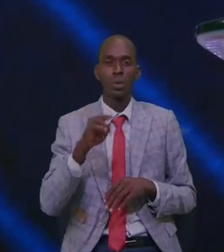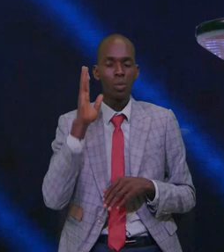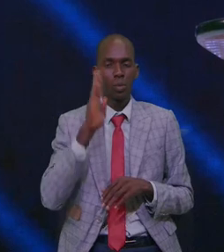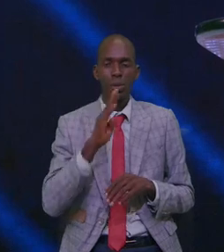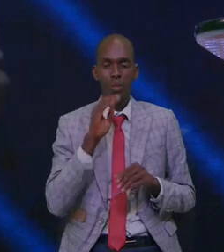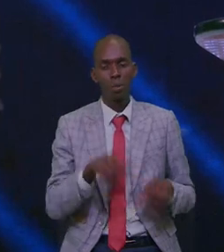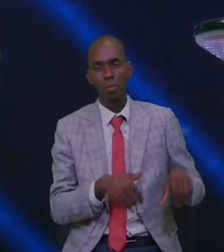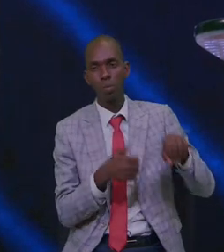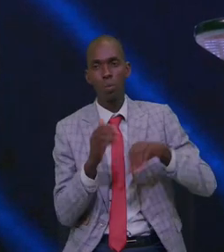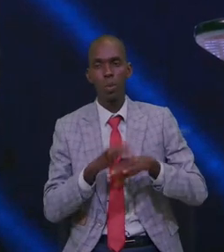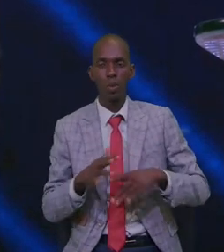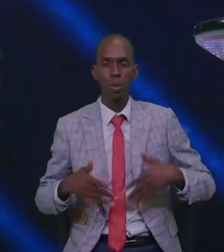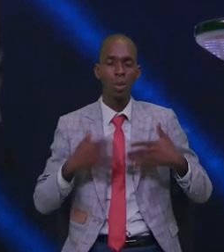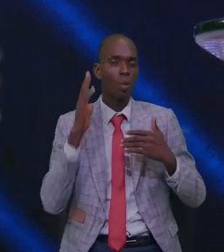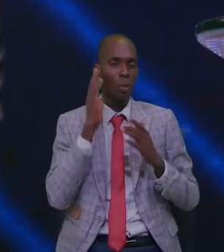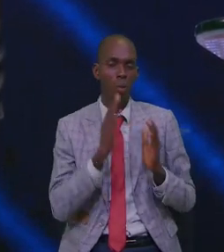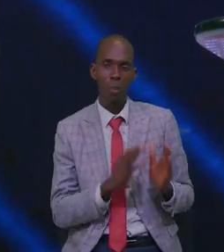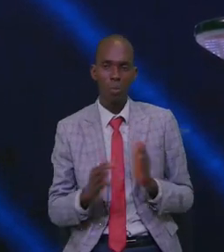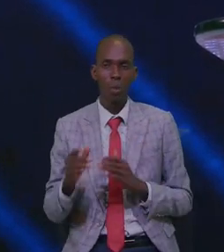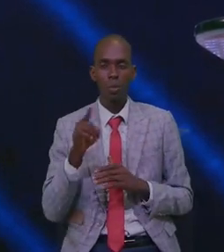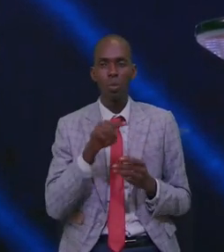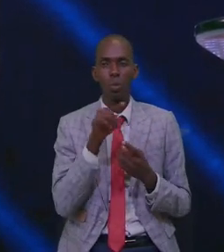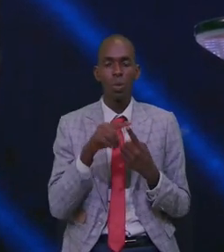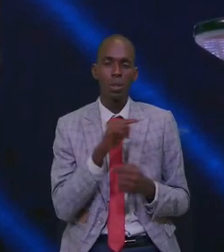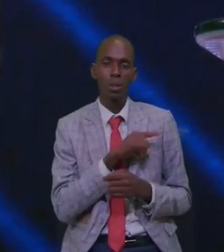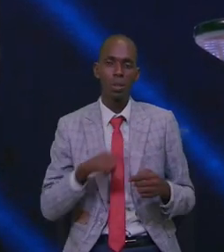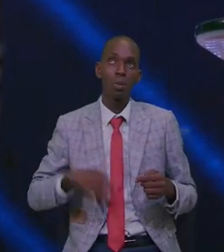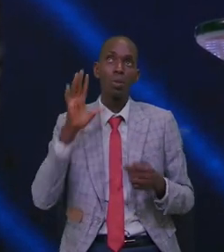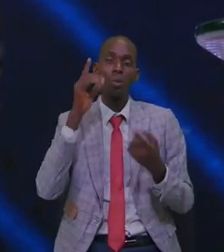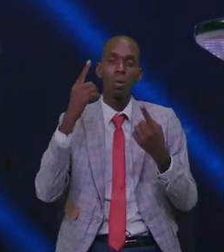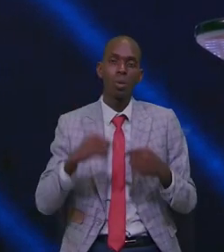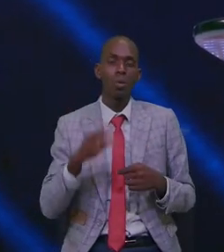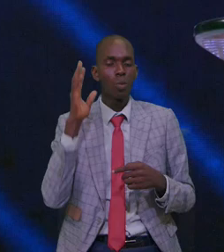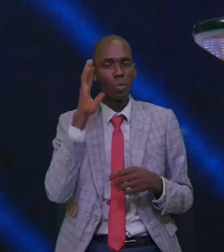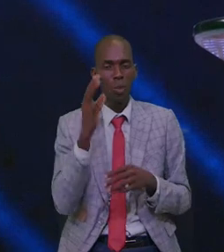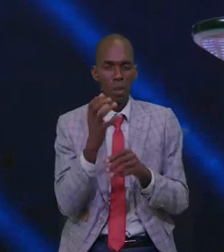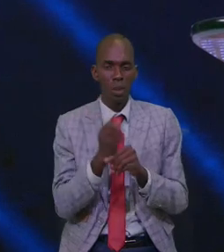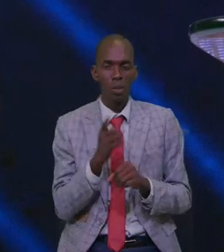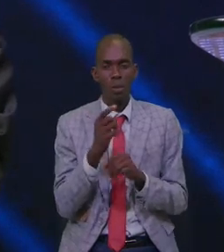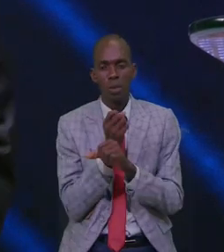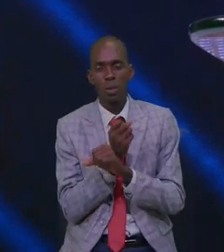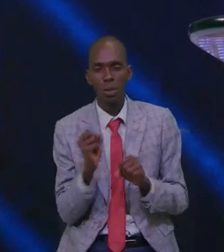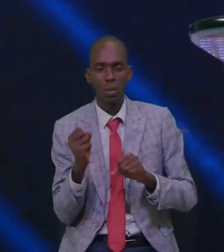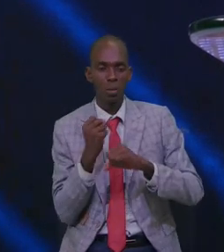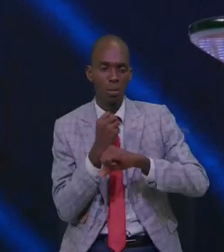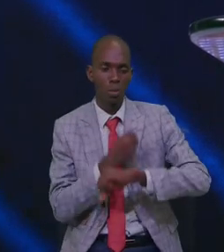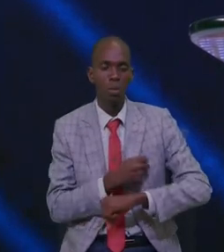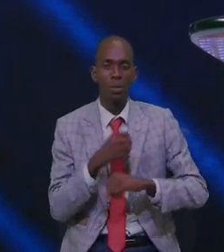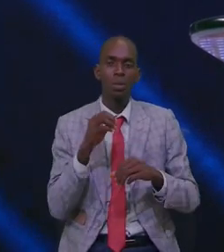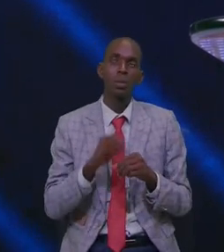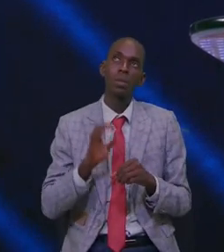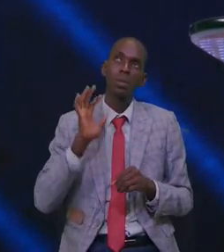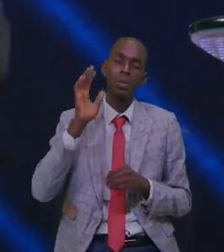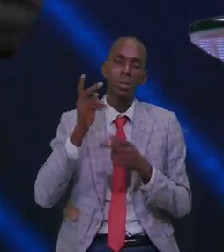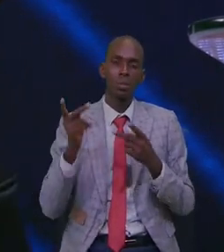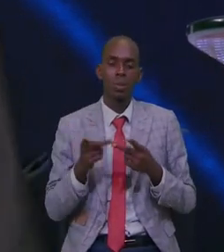and it will prepare you. When the Lord will come, he will get you safe and secured in his chamber,